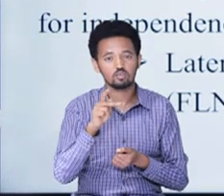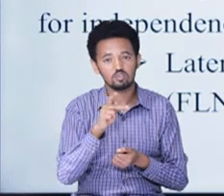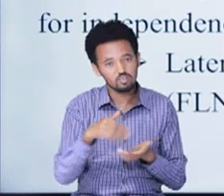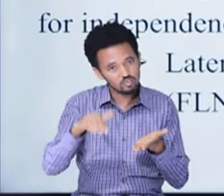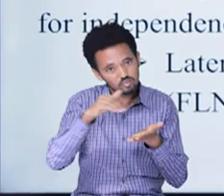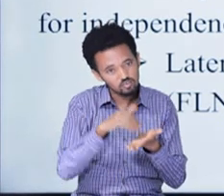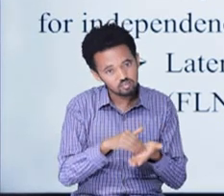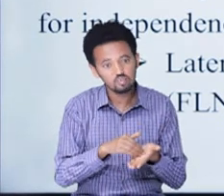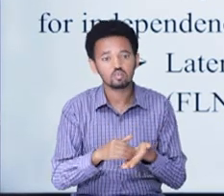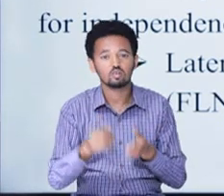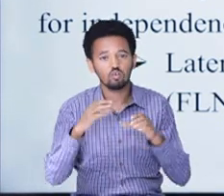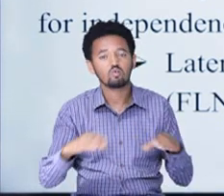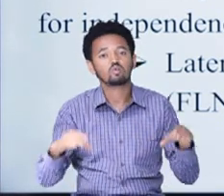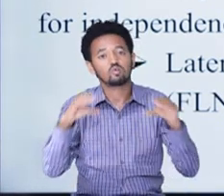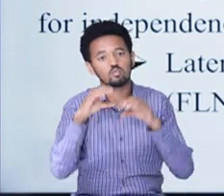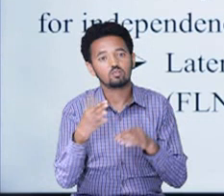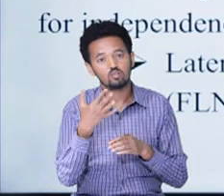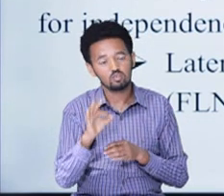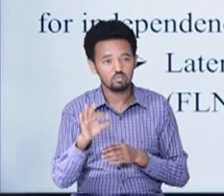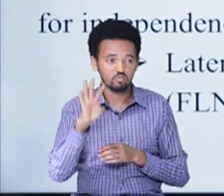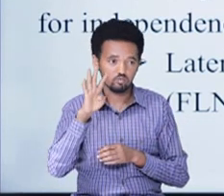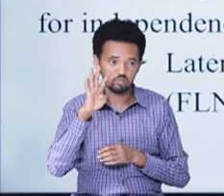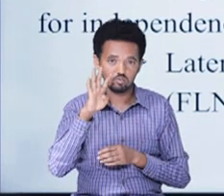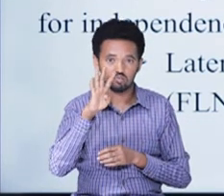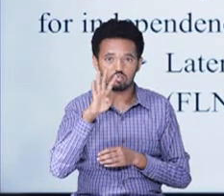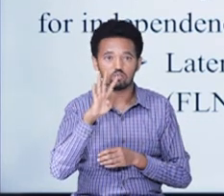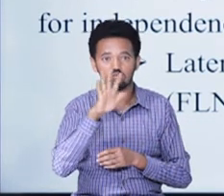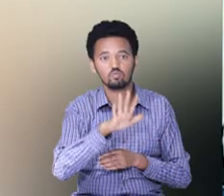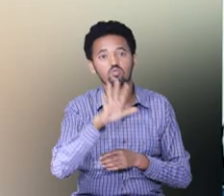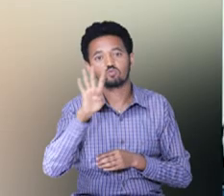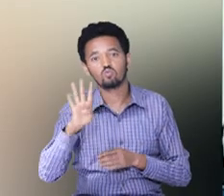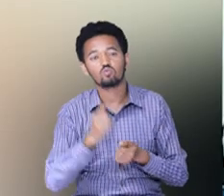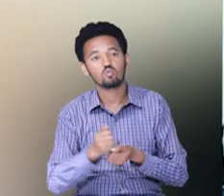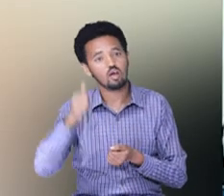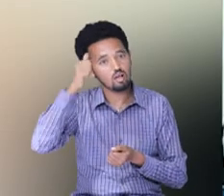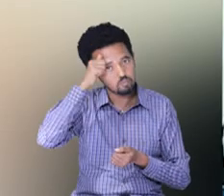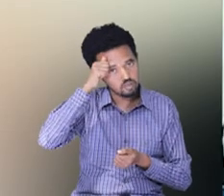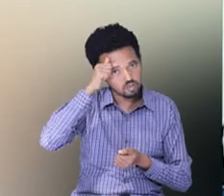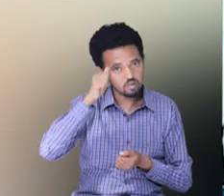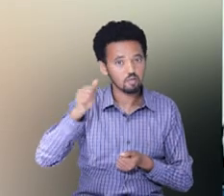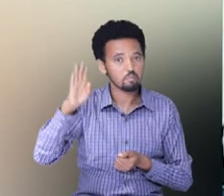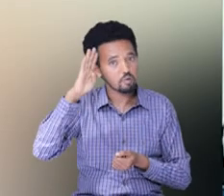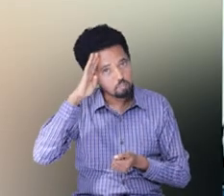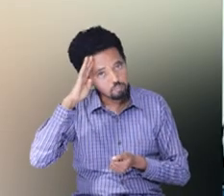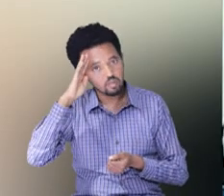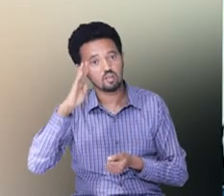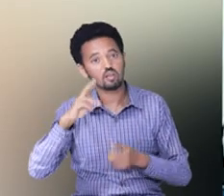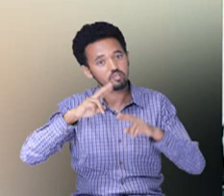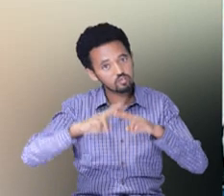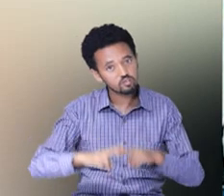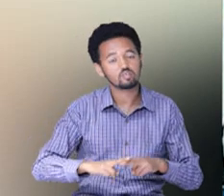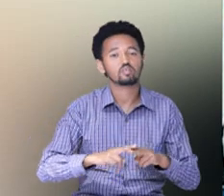struggle against the colonial power since 1954. The other one, Ahmed Ben Bella. Ahmed Ben Bella set up an